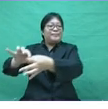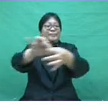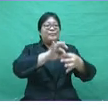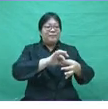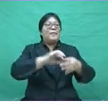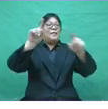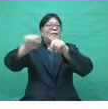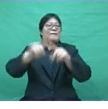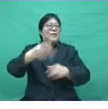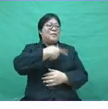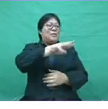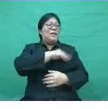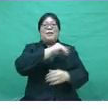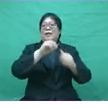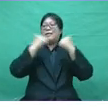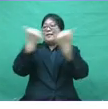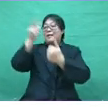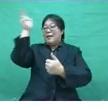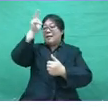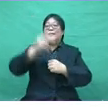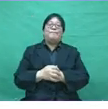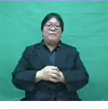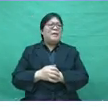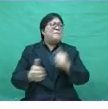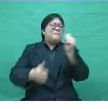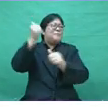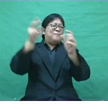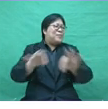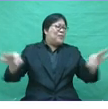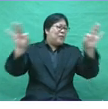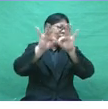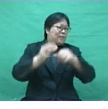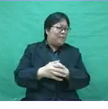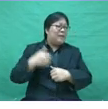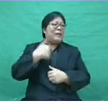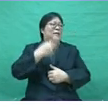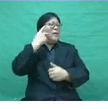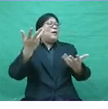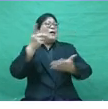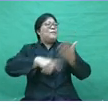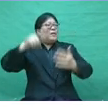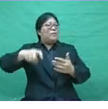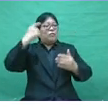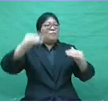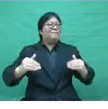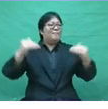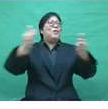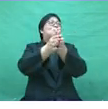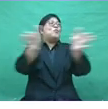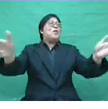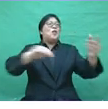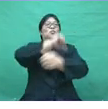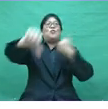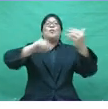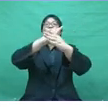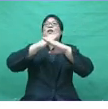relevant ministries and agencies. Most importantly, we also look into the need to extend social protection, as